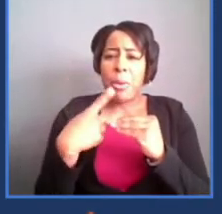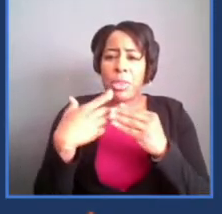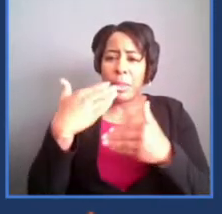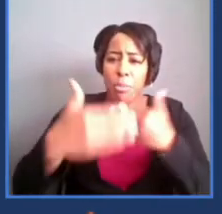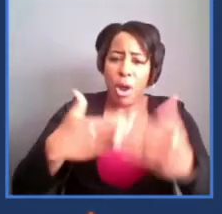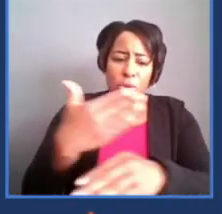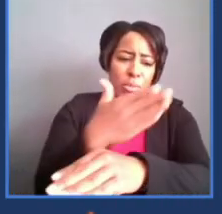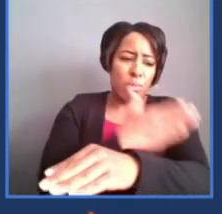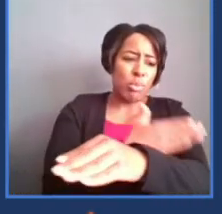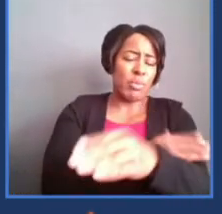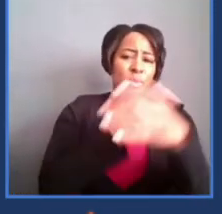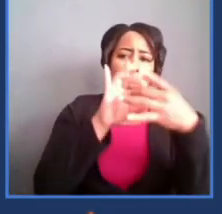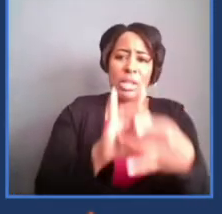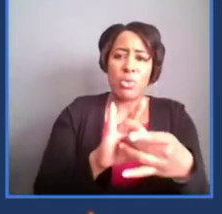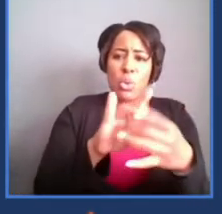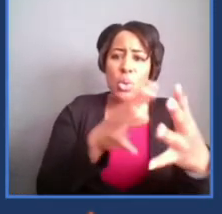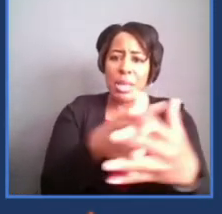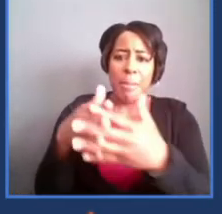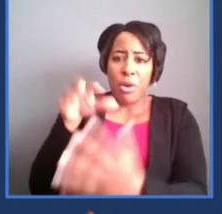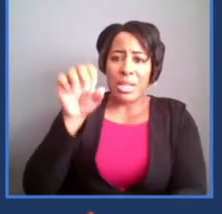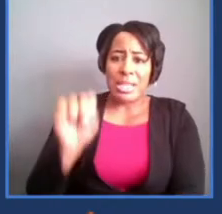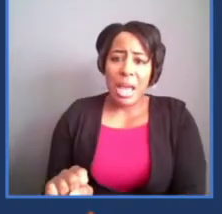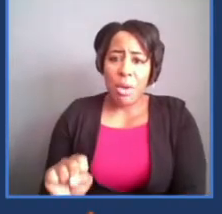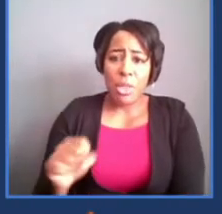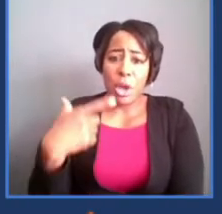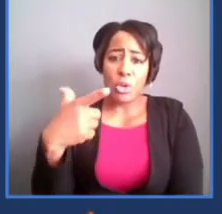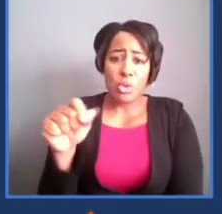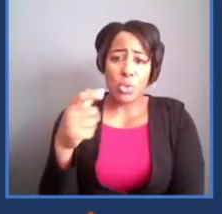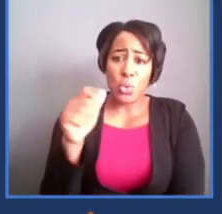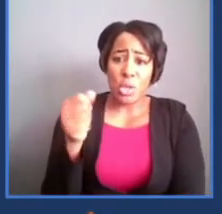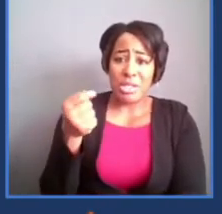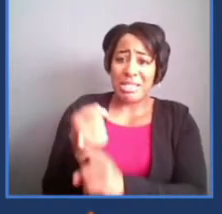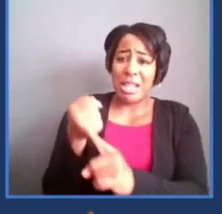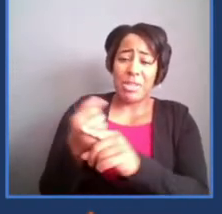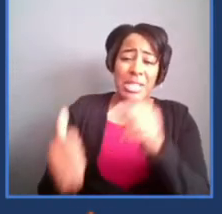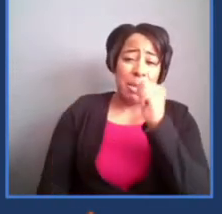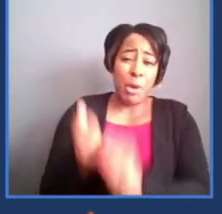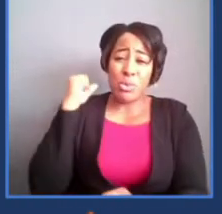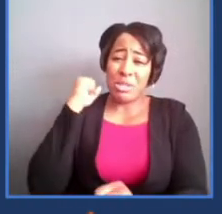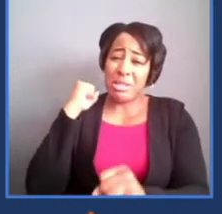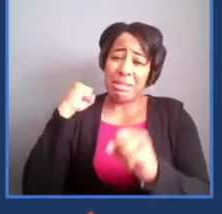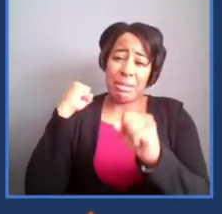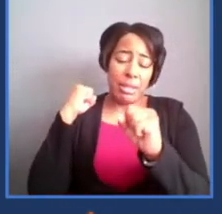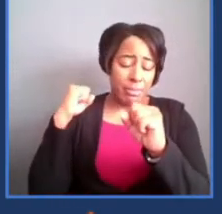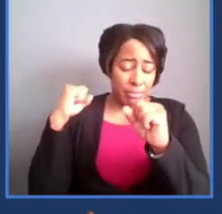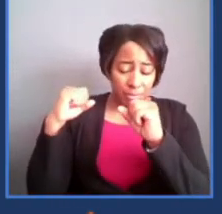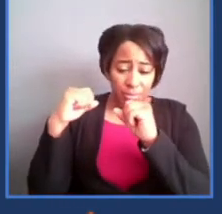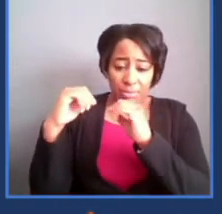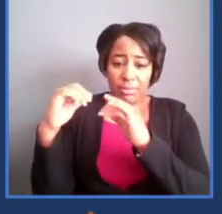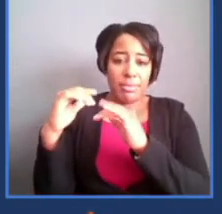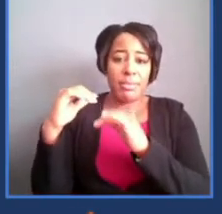Georgia is the most competitive battleground state in the United States. You did that. You did that.